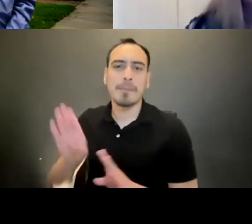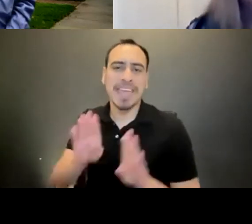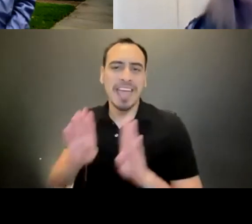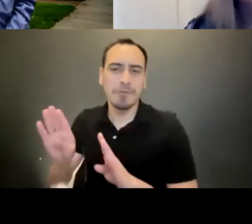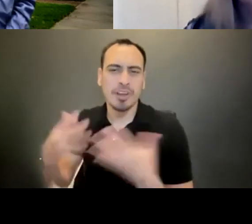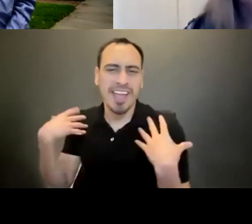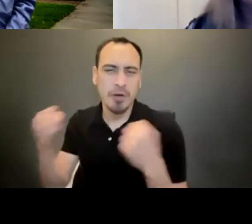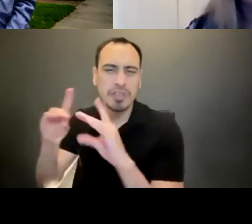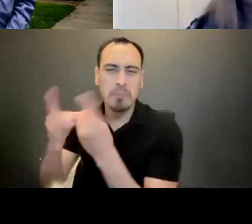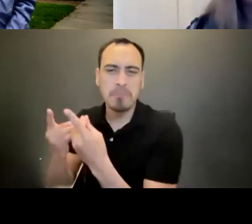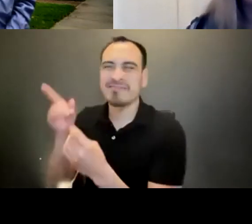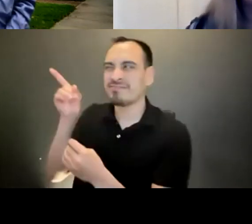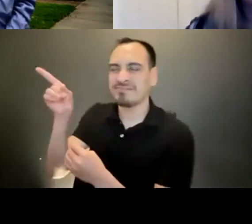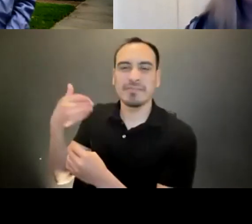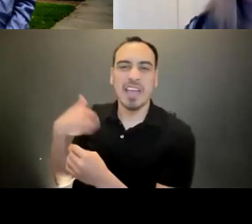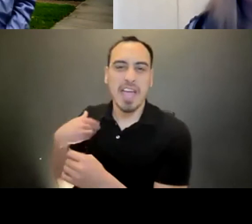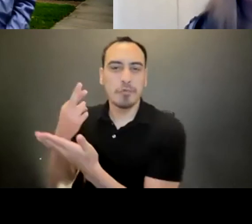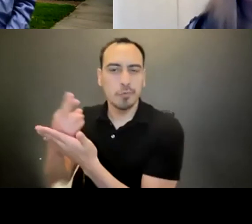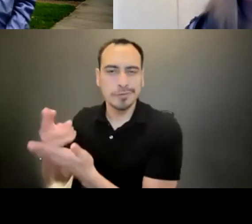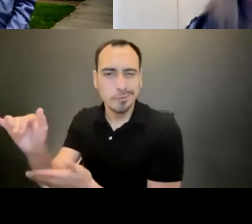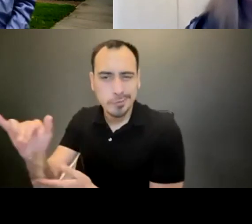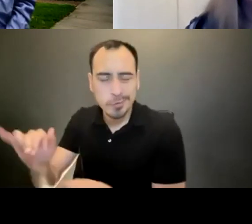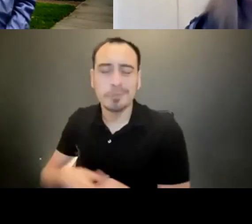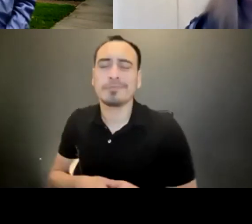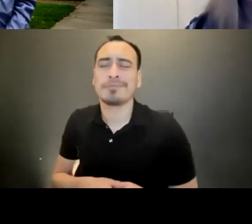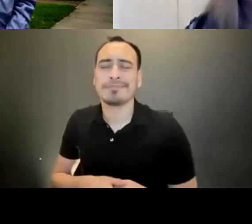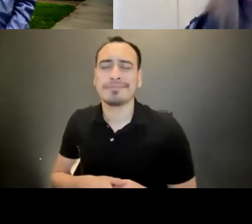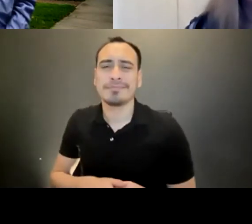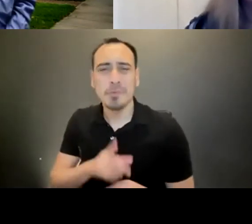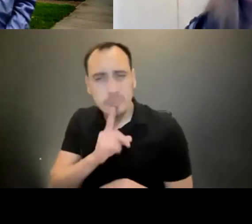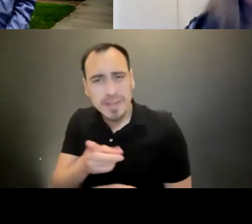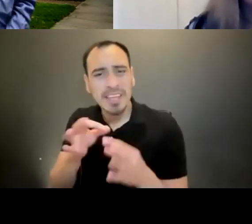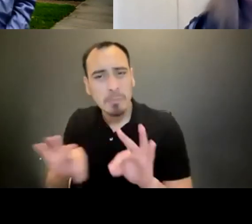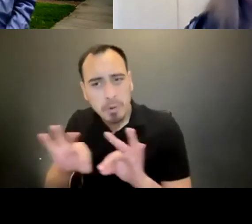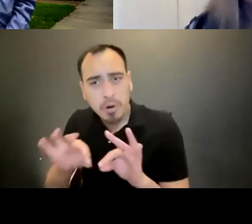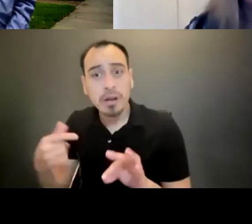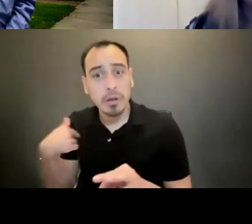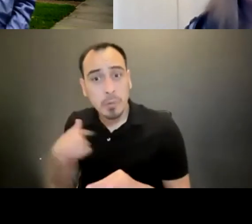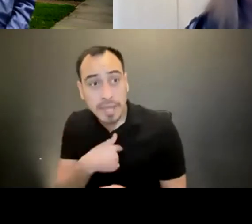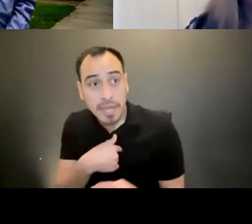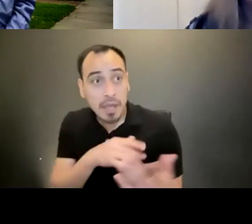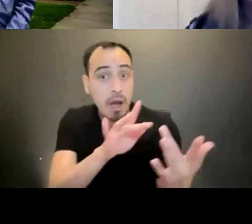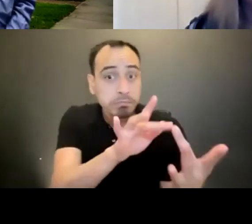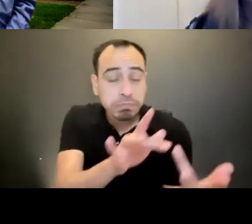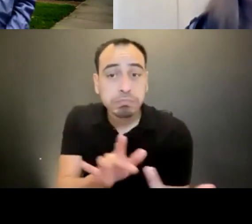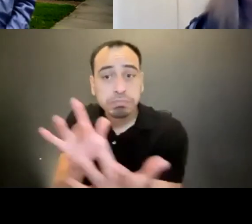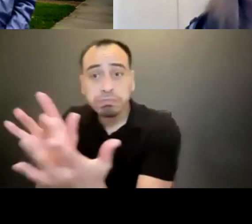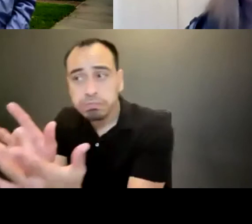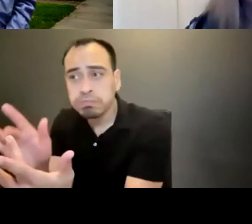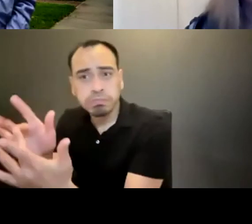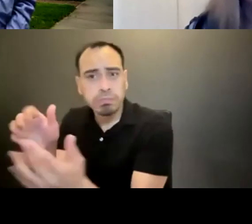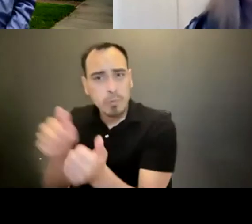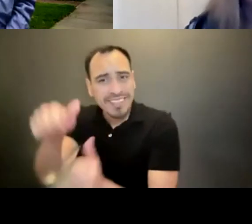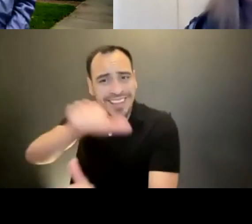And it's really important to make sure that we check on one another. I know that a lot of churches also